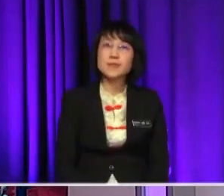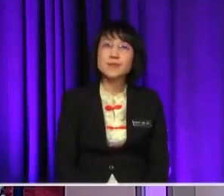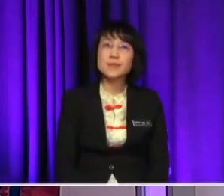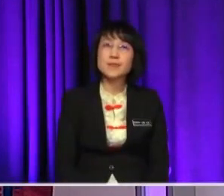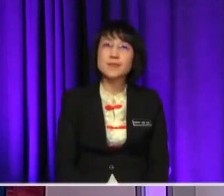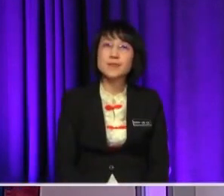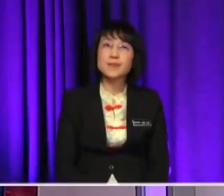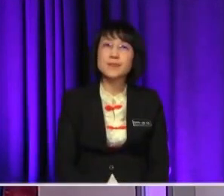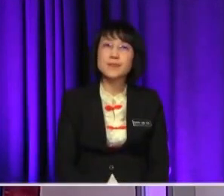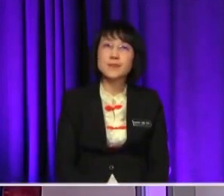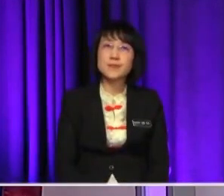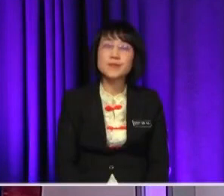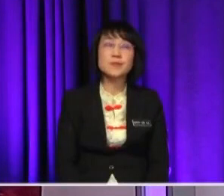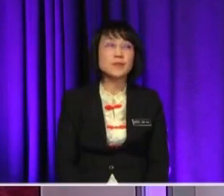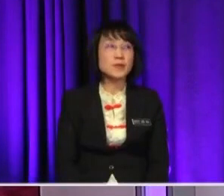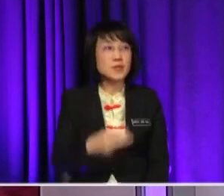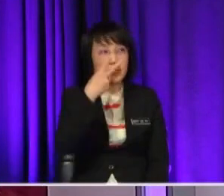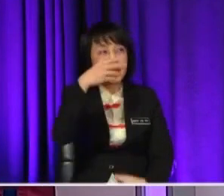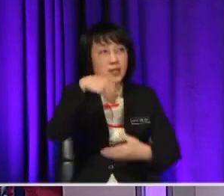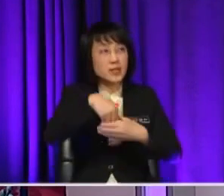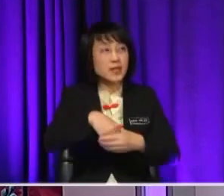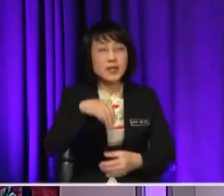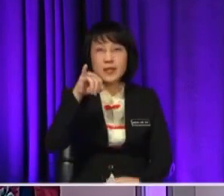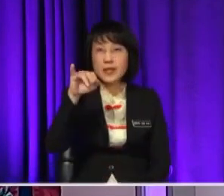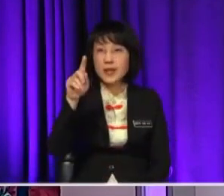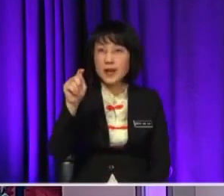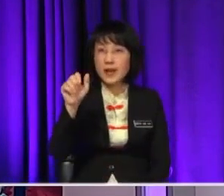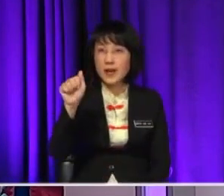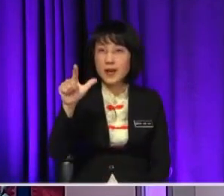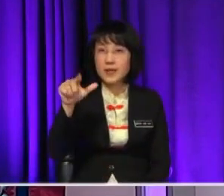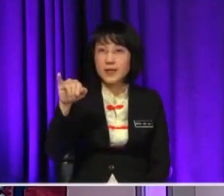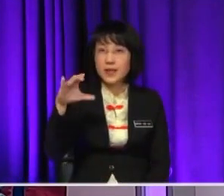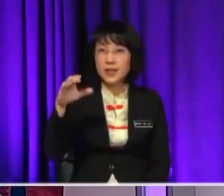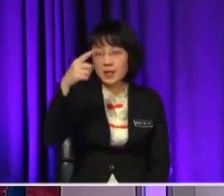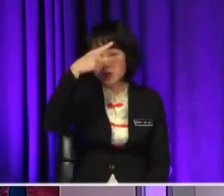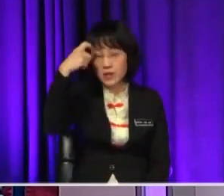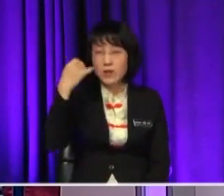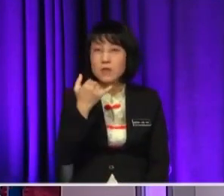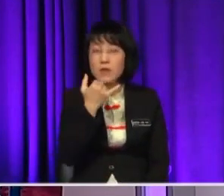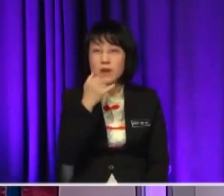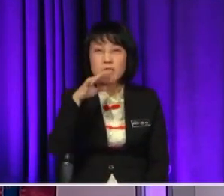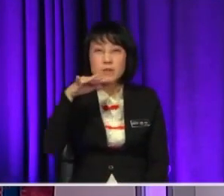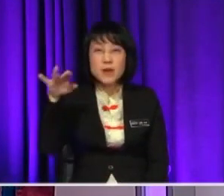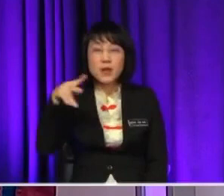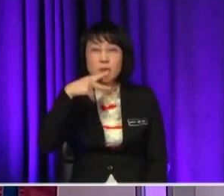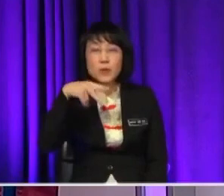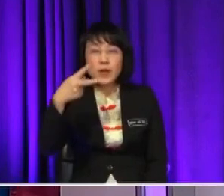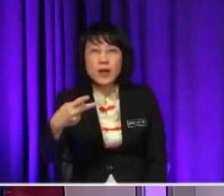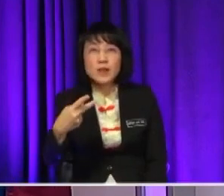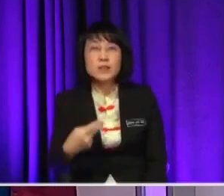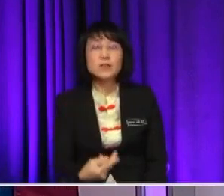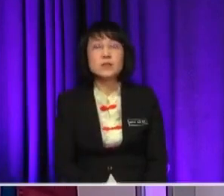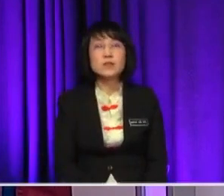wrong spelling for now. I see. Yeah, but it's not a new word, it's just cozy, C-O-Z-Y. Yeah.